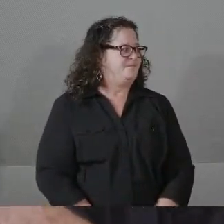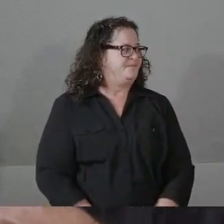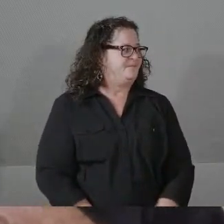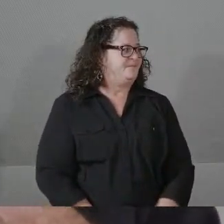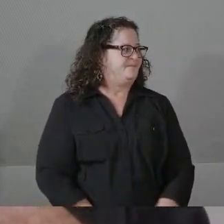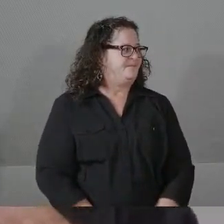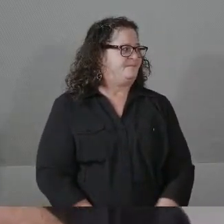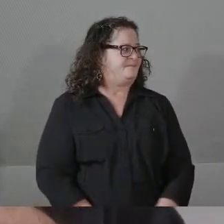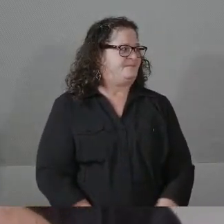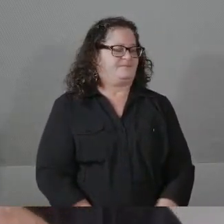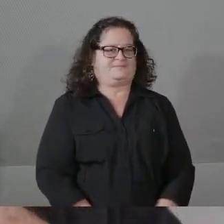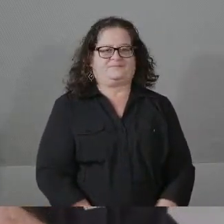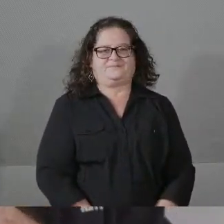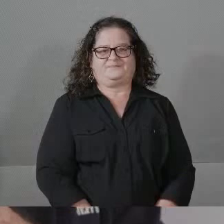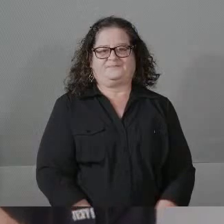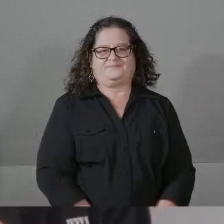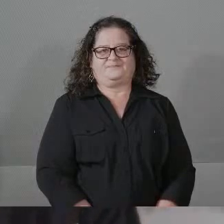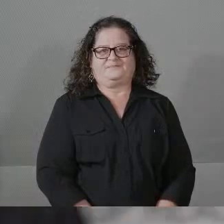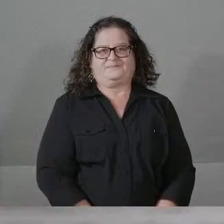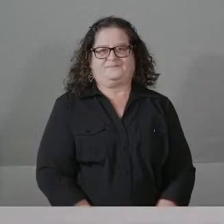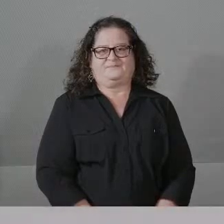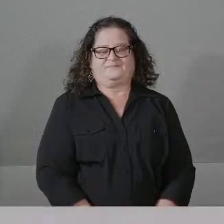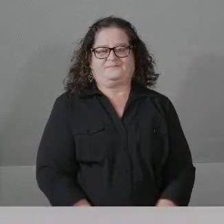Just relax.